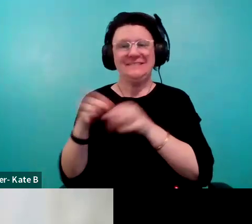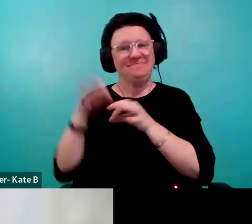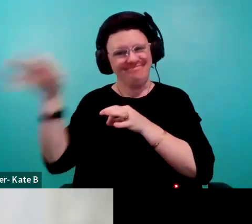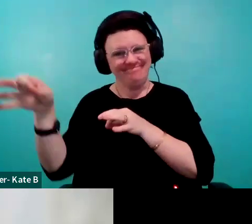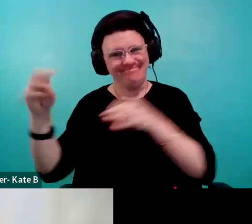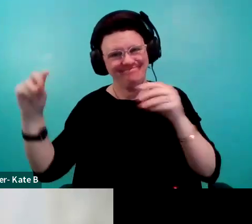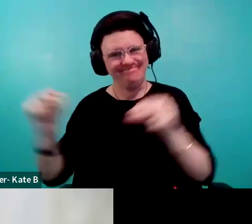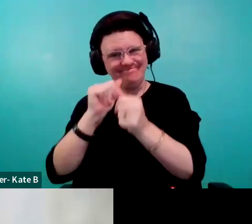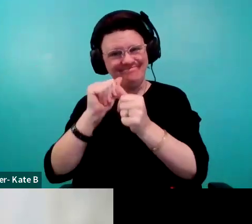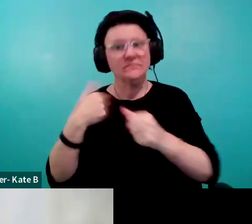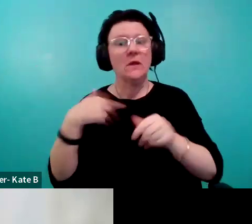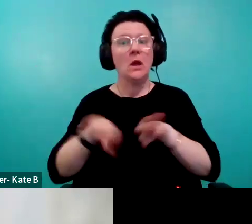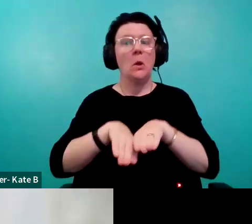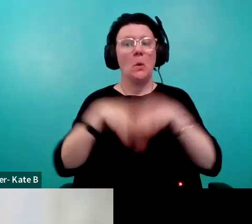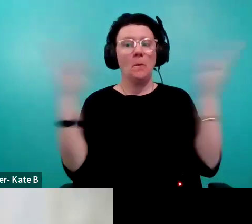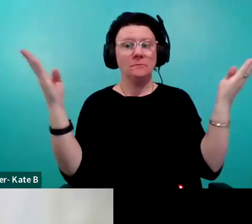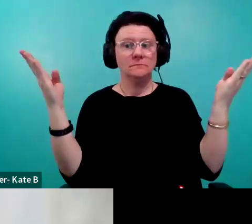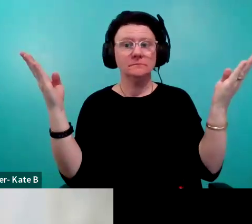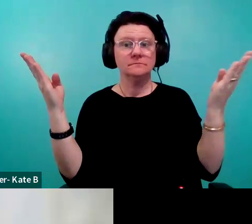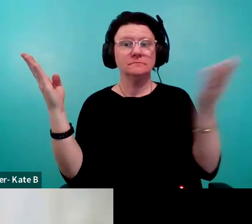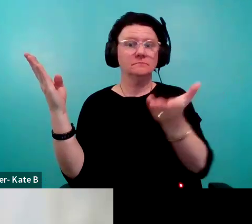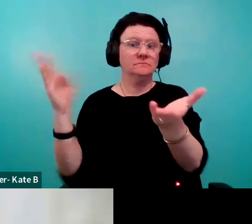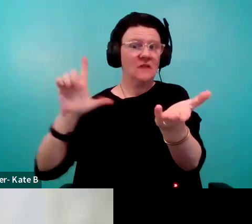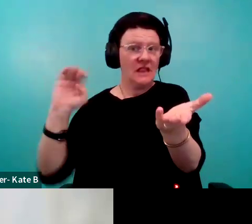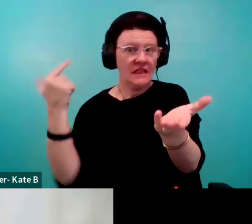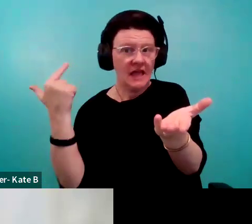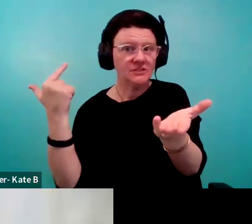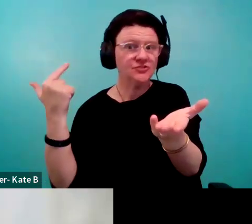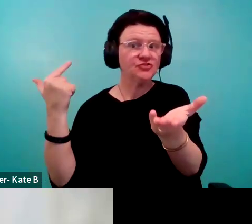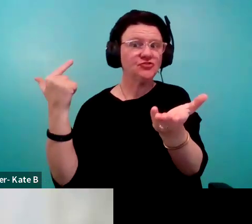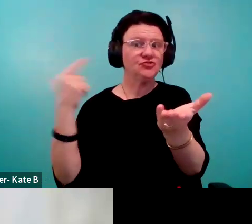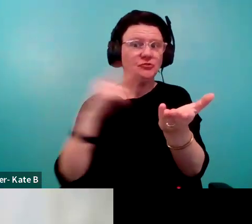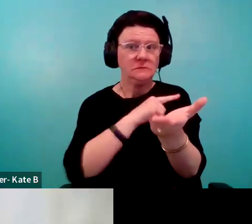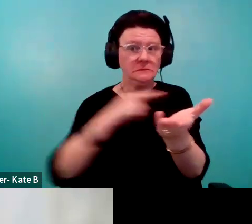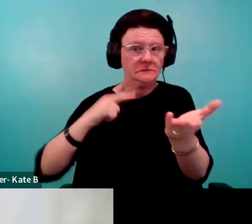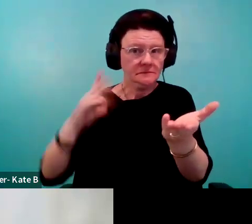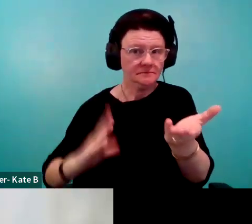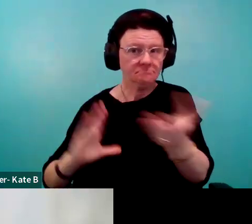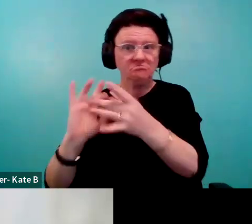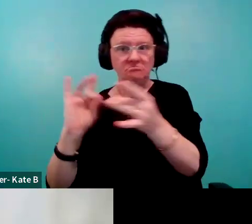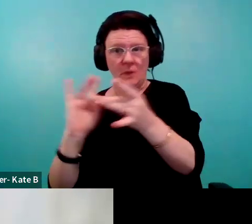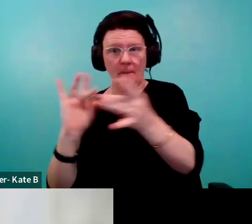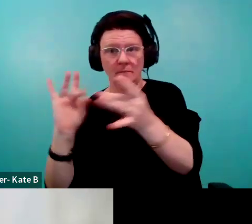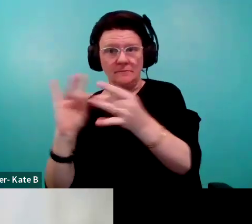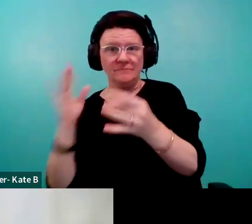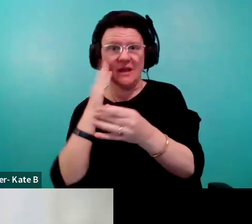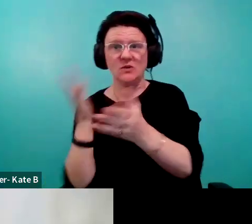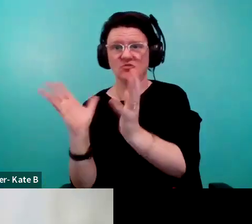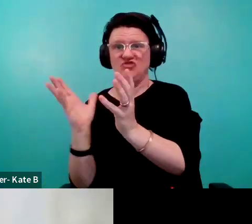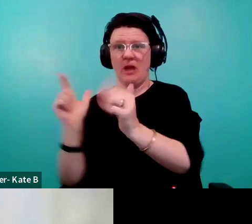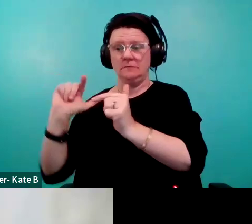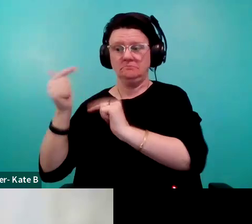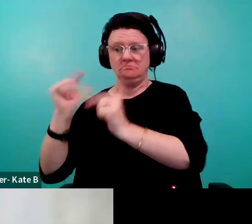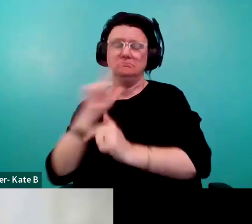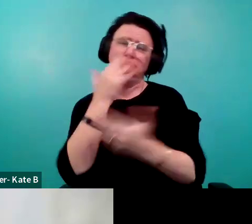delayed. I'm going to open it up to any other legislators, though, that would like to make comment. I know there's been some chat in the chat, which